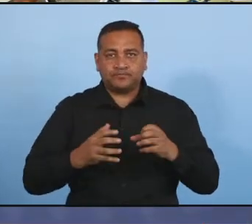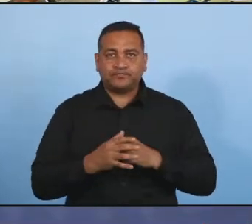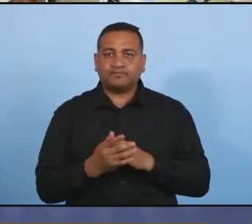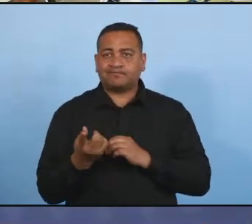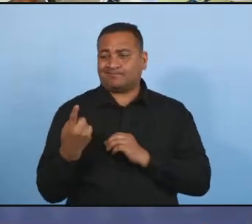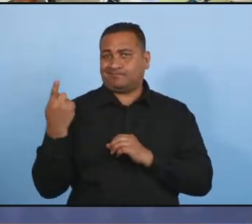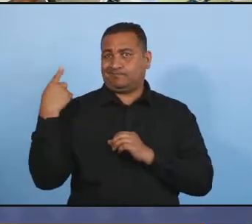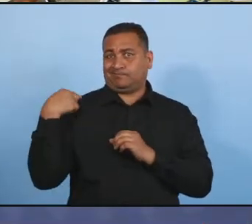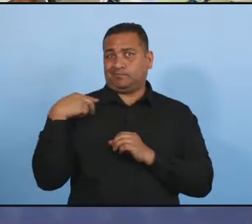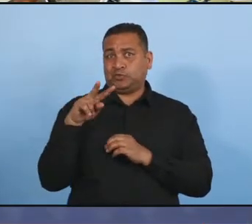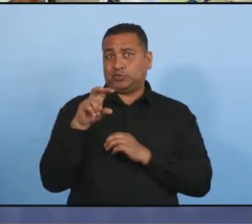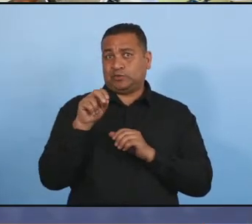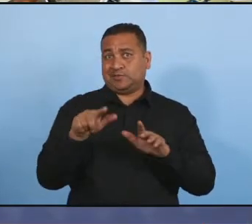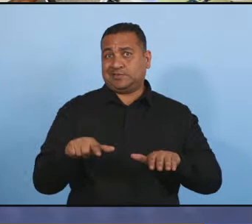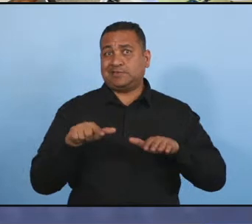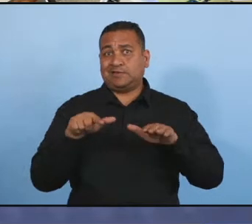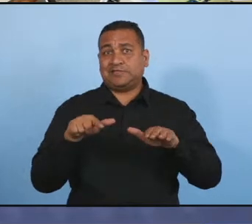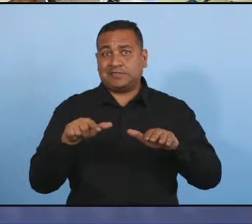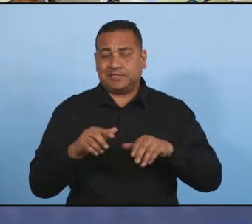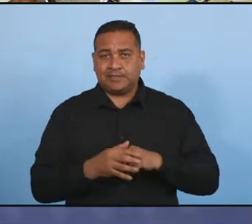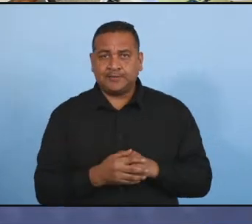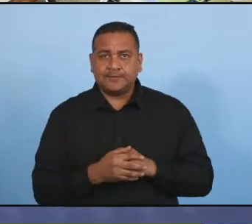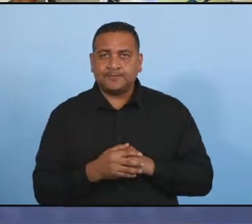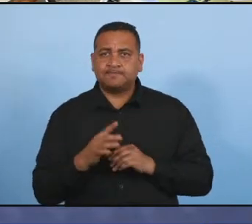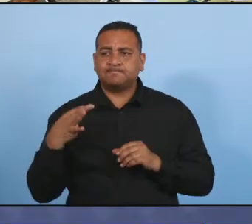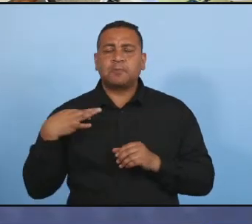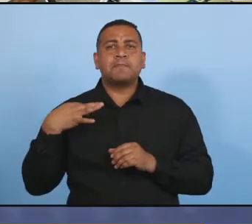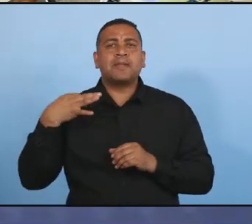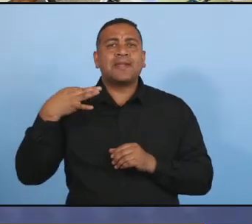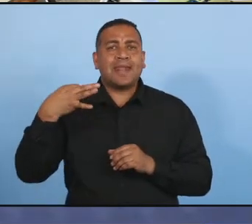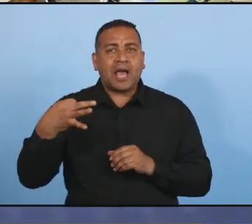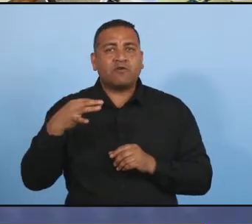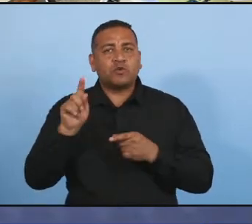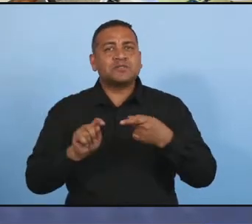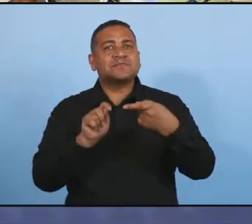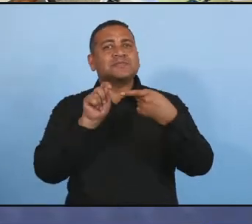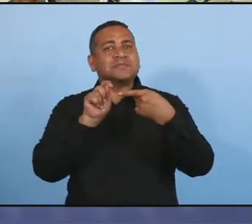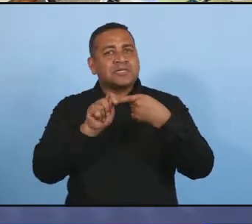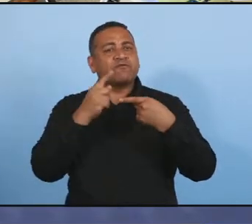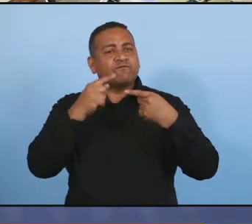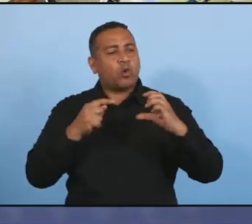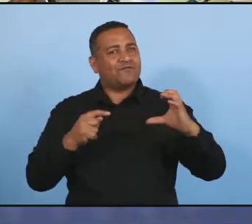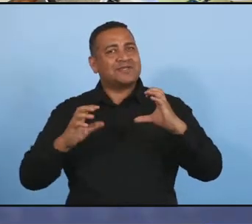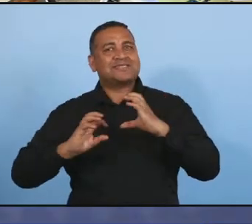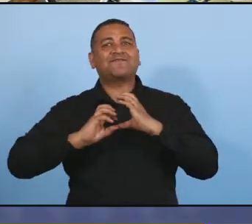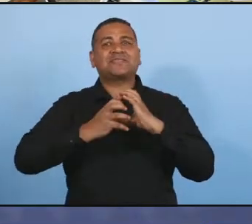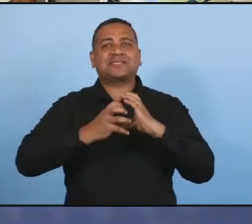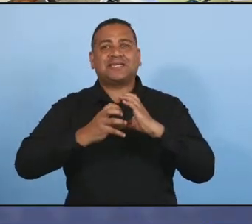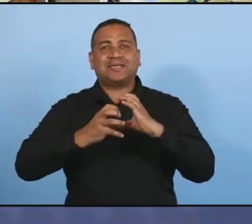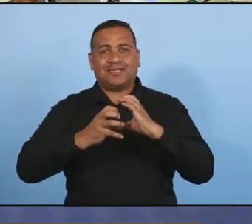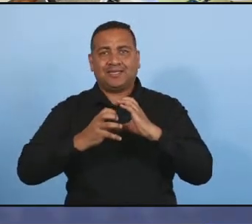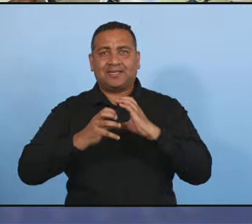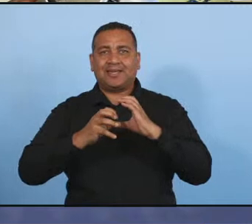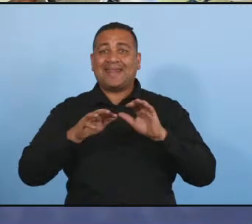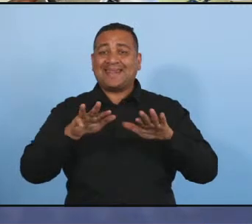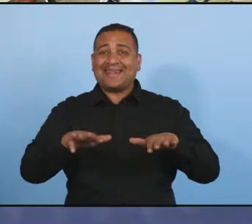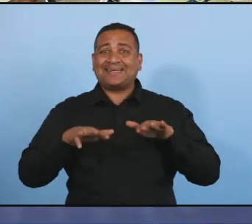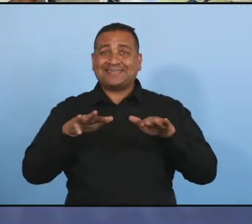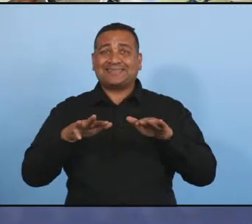of specialization, specifically in fitting and turning. So 19 trades or occupations were